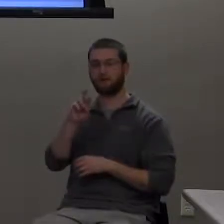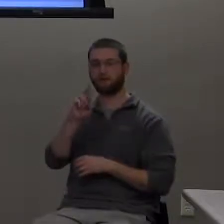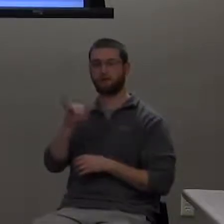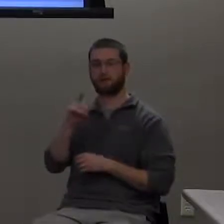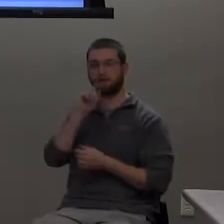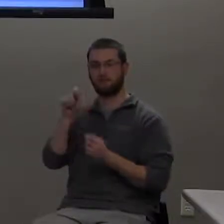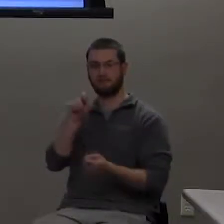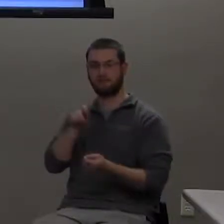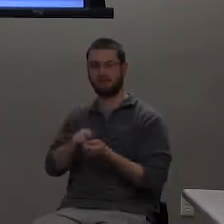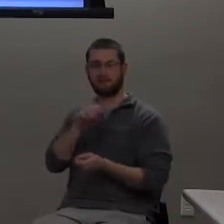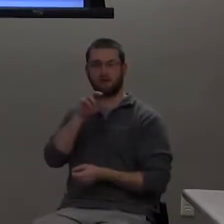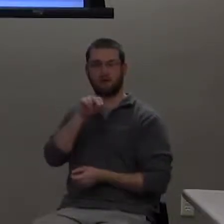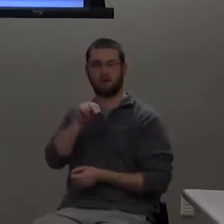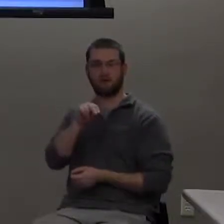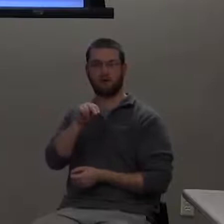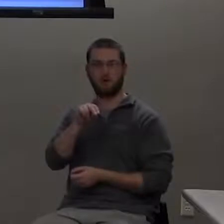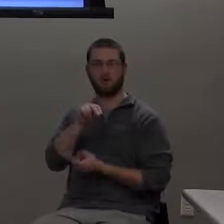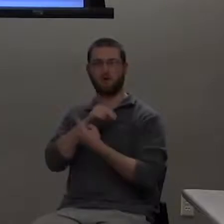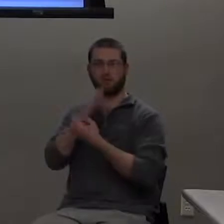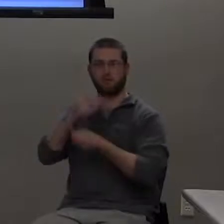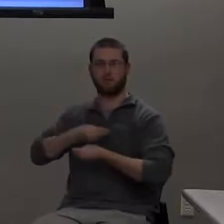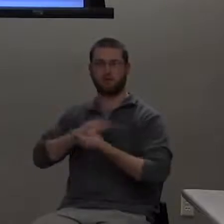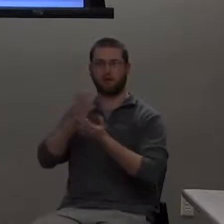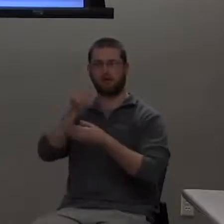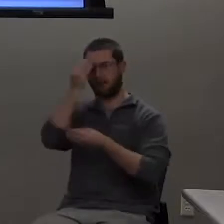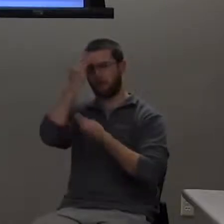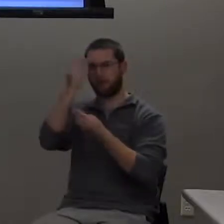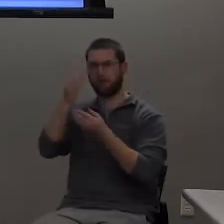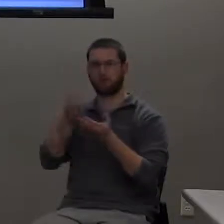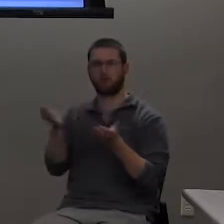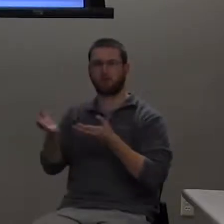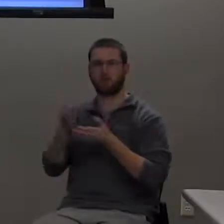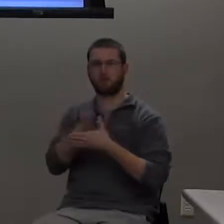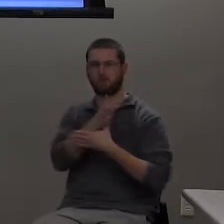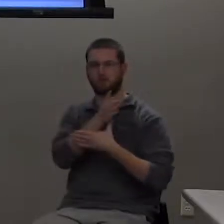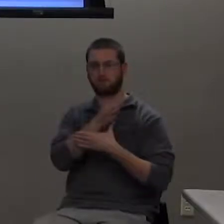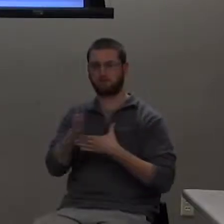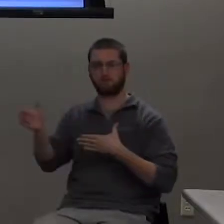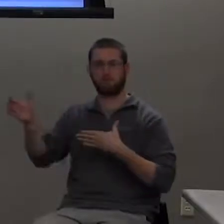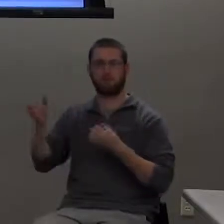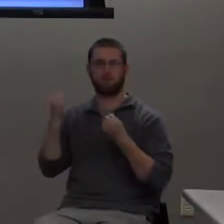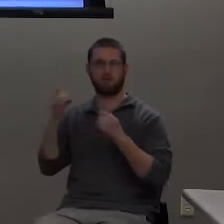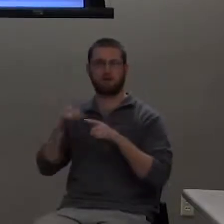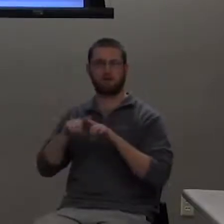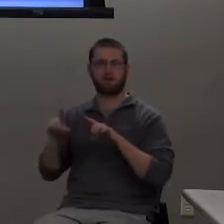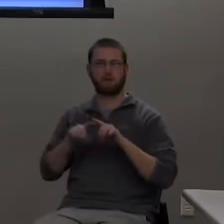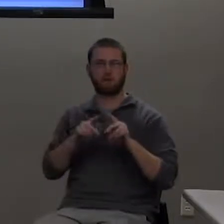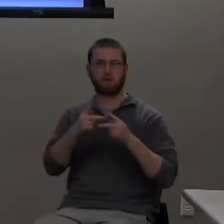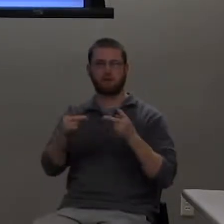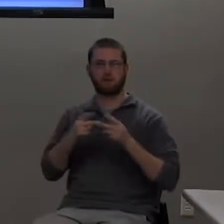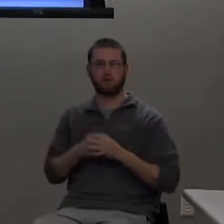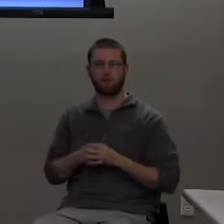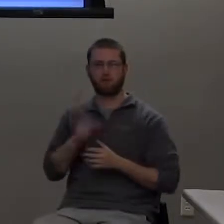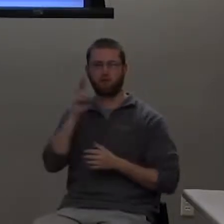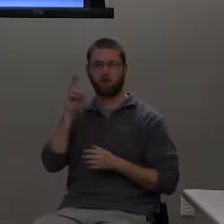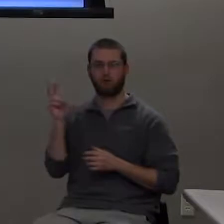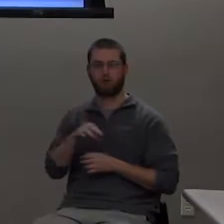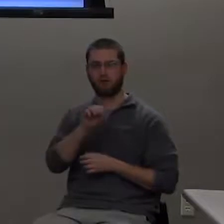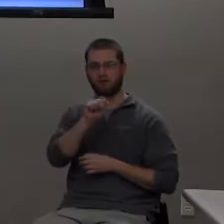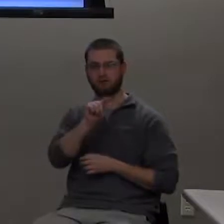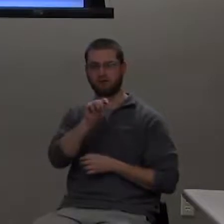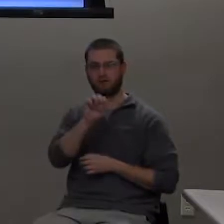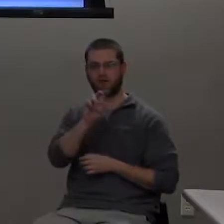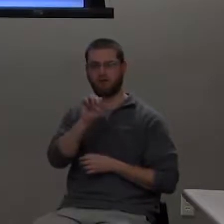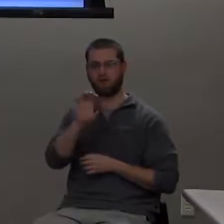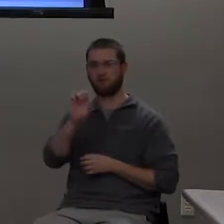People provide information services across all different spectrums, but it's something that you can do here and serve a client somewhere else. You look at Steve Chandler, you